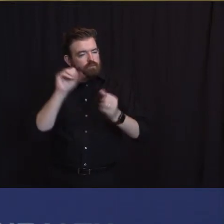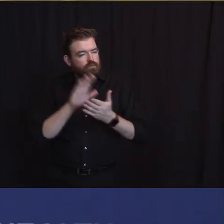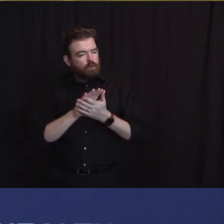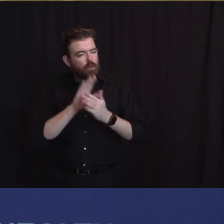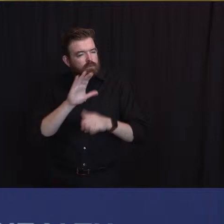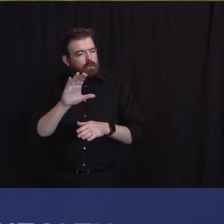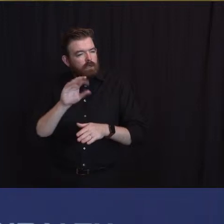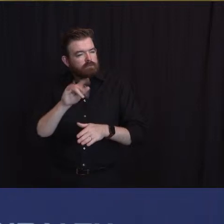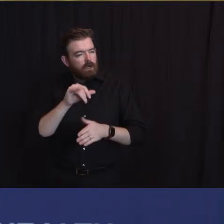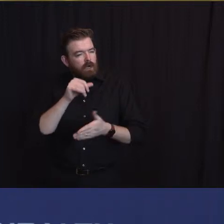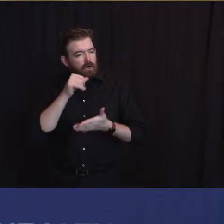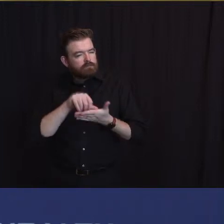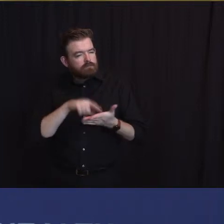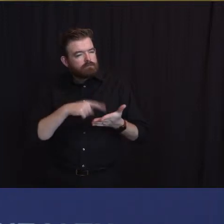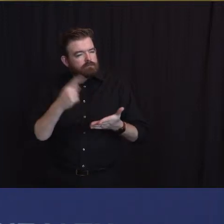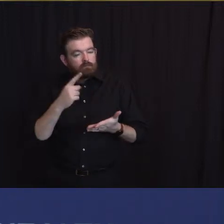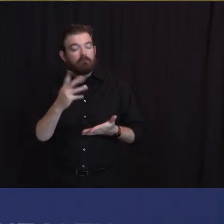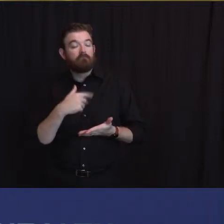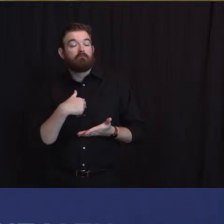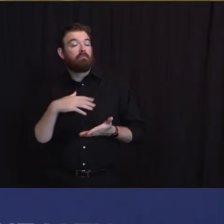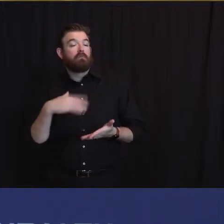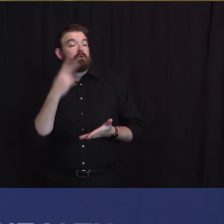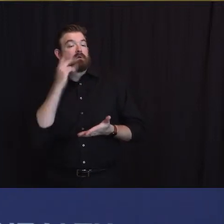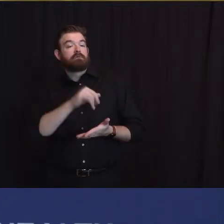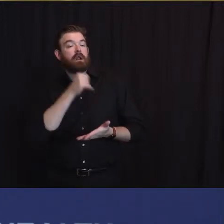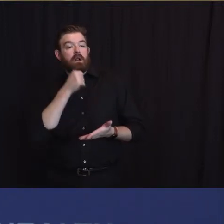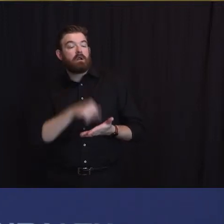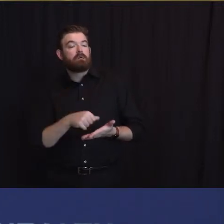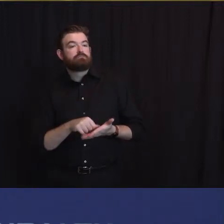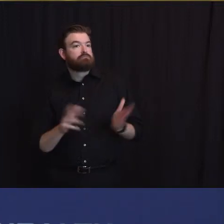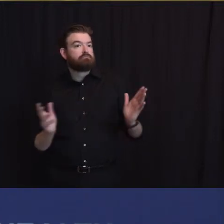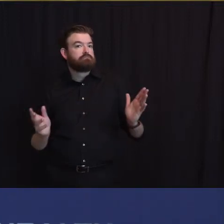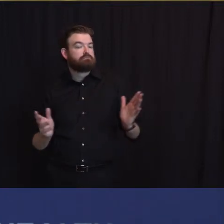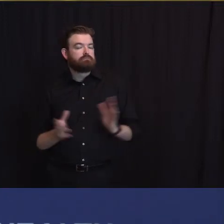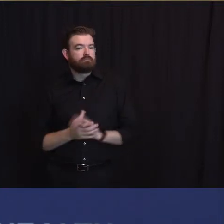May 26th. We're trying to predict what